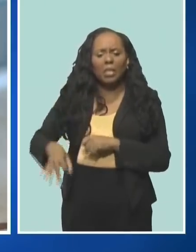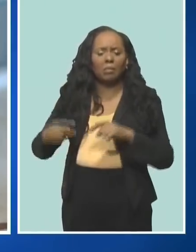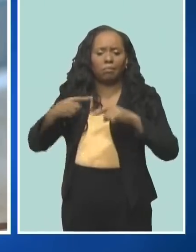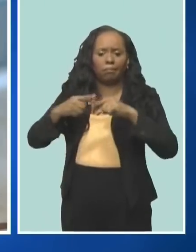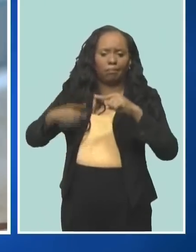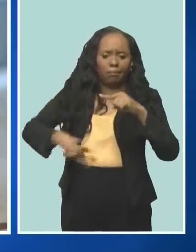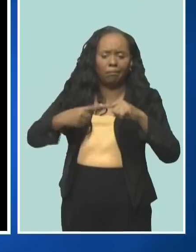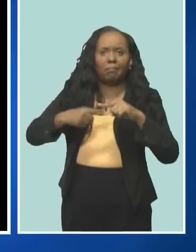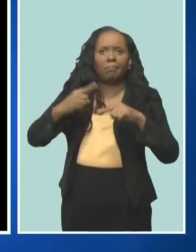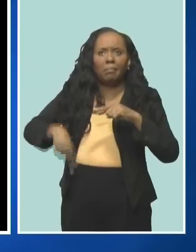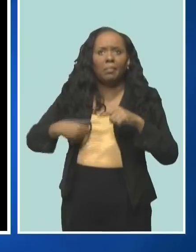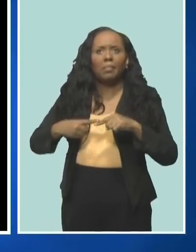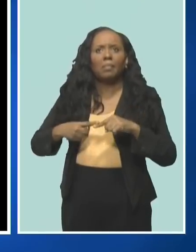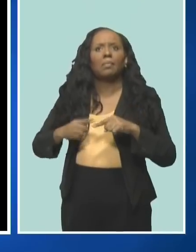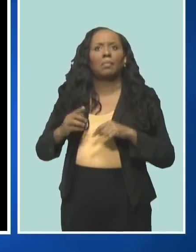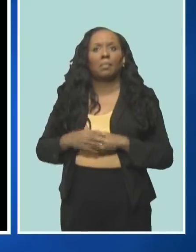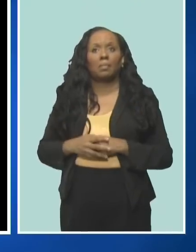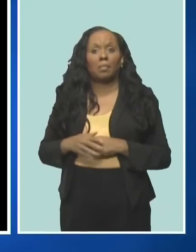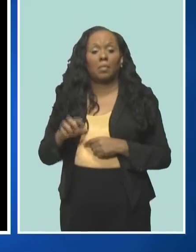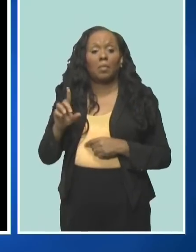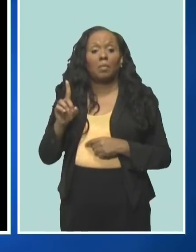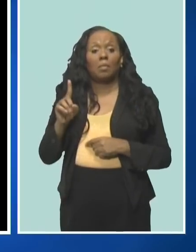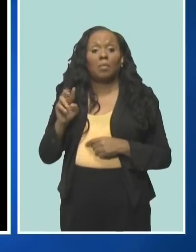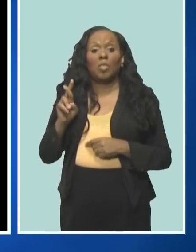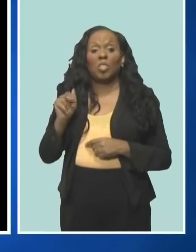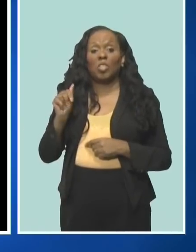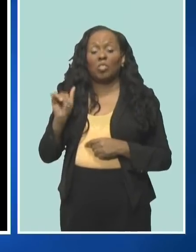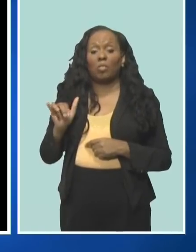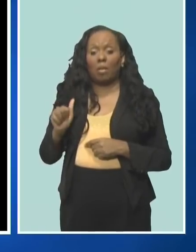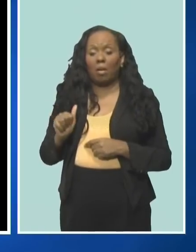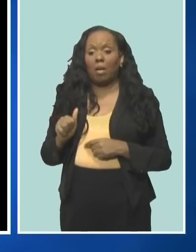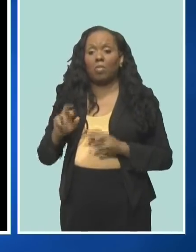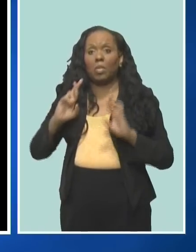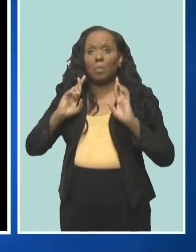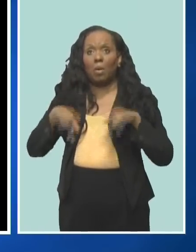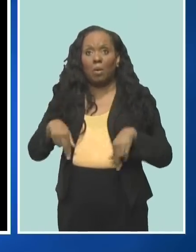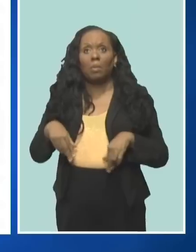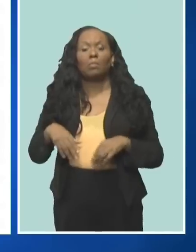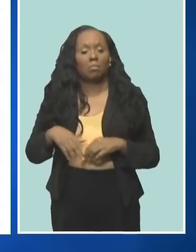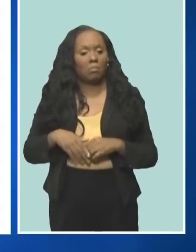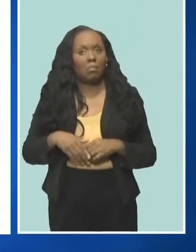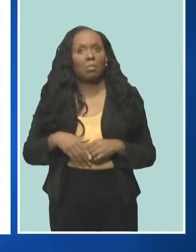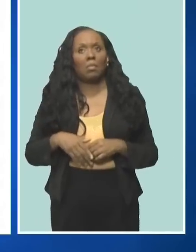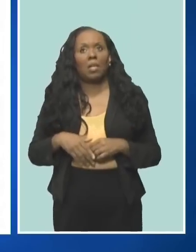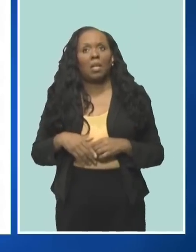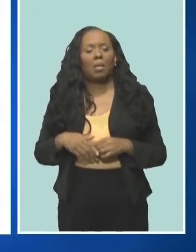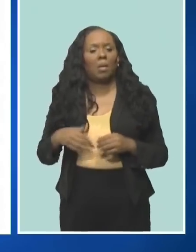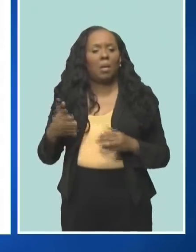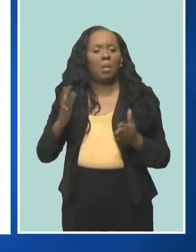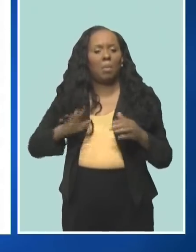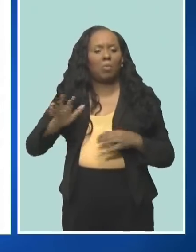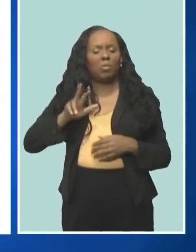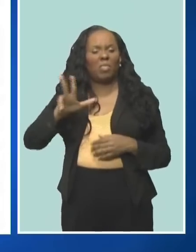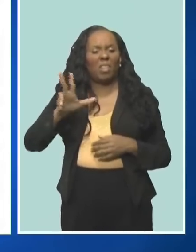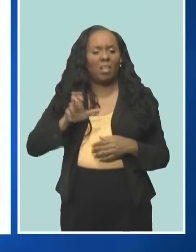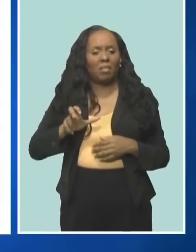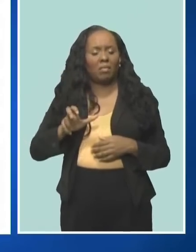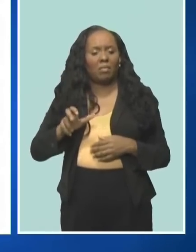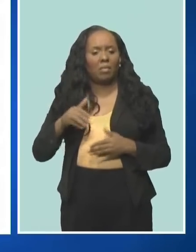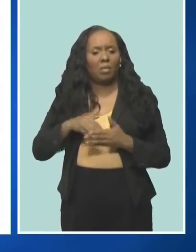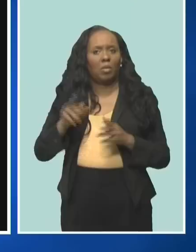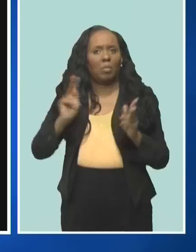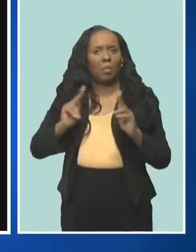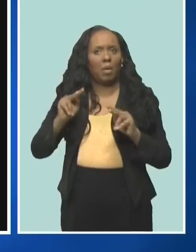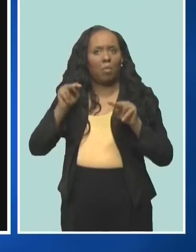make it yours? Drea responded to the now viral video that has garnered close to 300,000